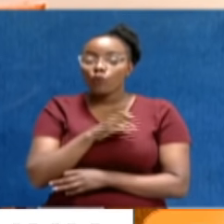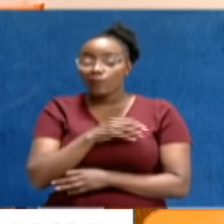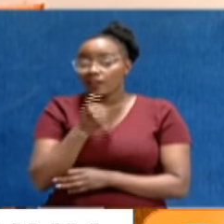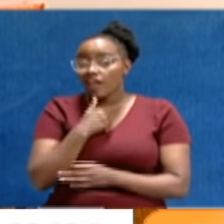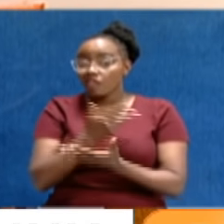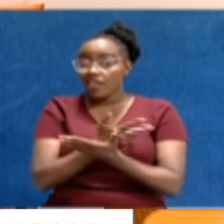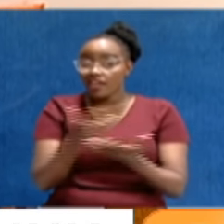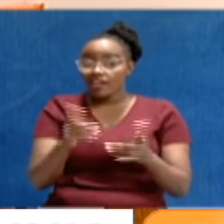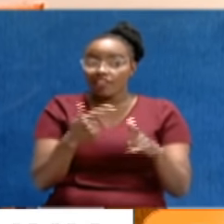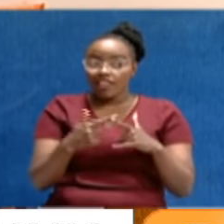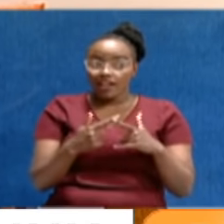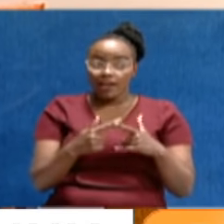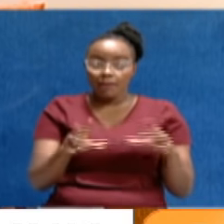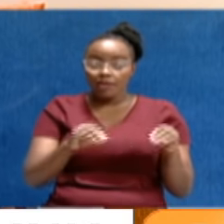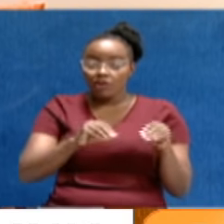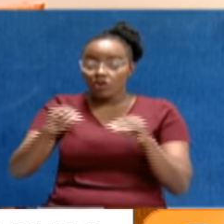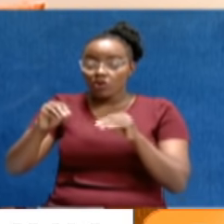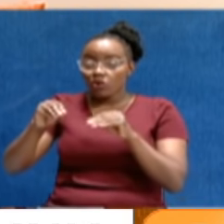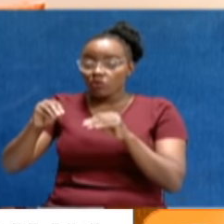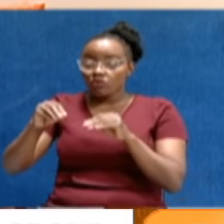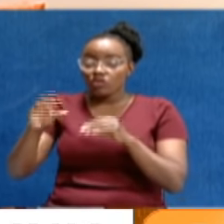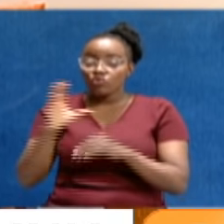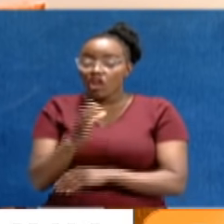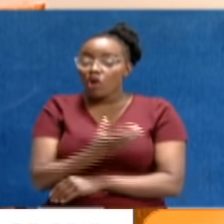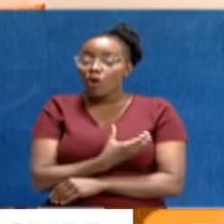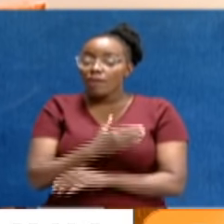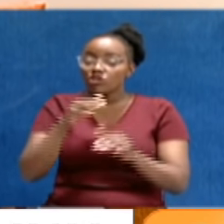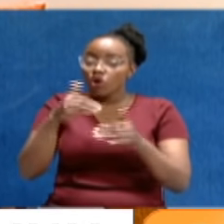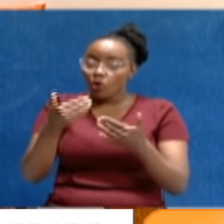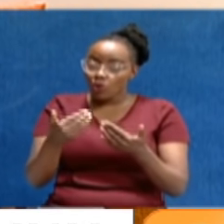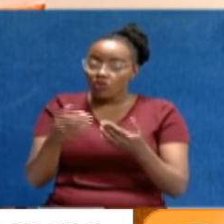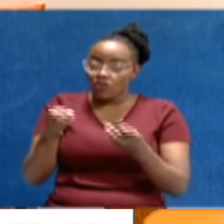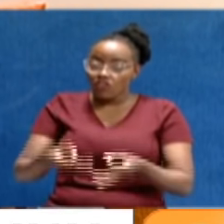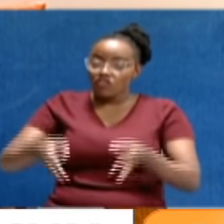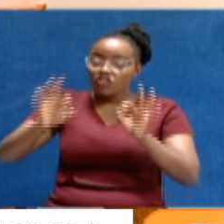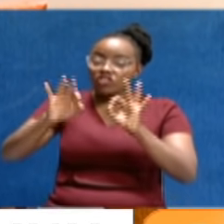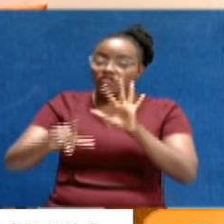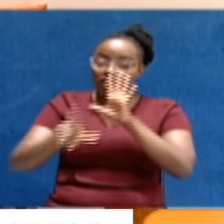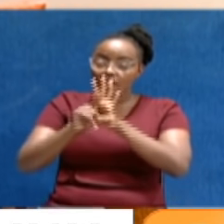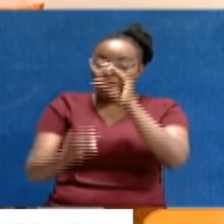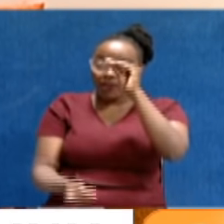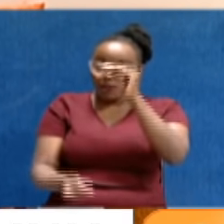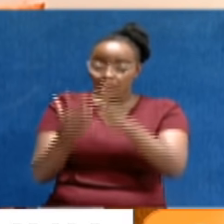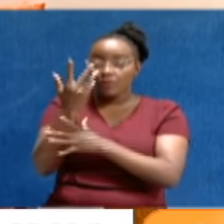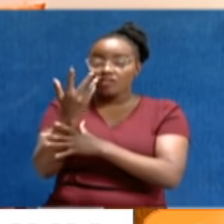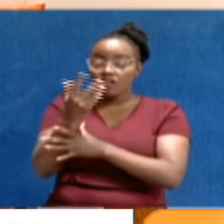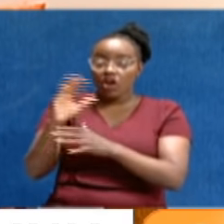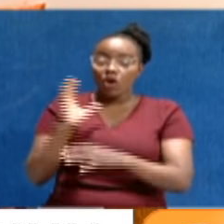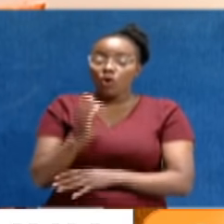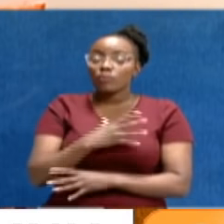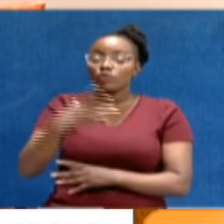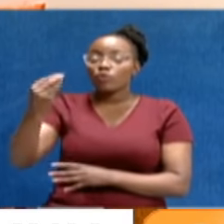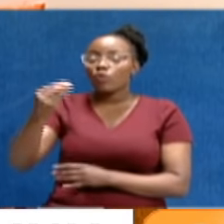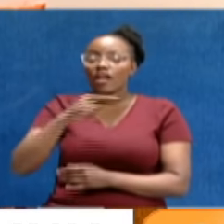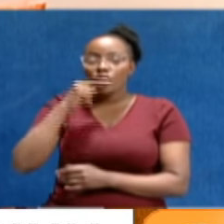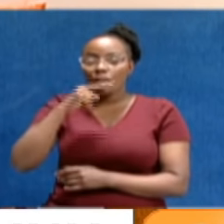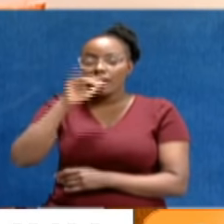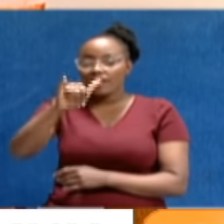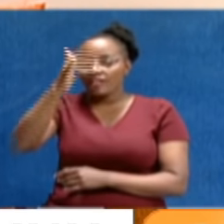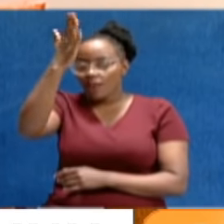make, I go to the set committee or the officially, legally set committee to go and make that